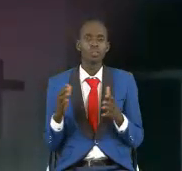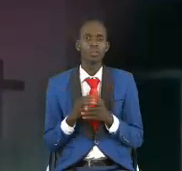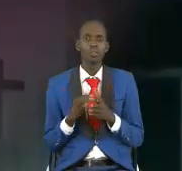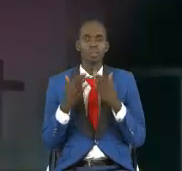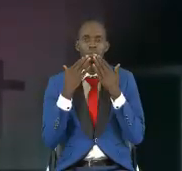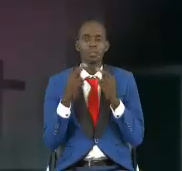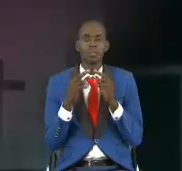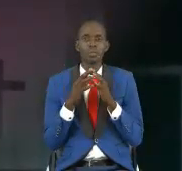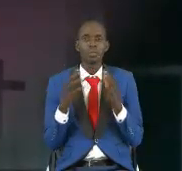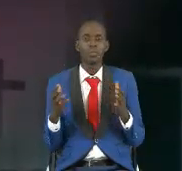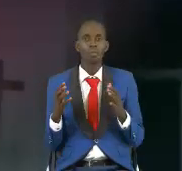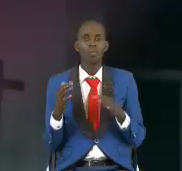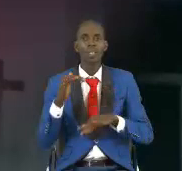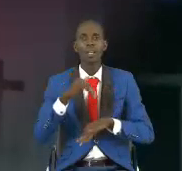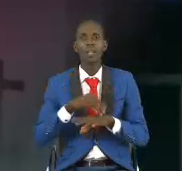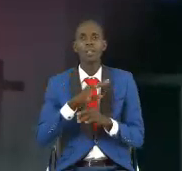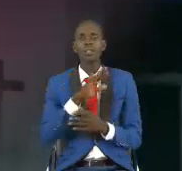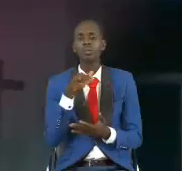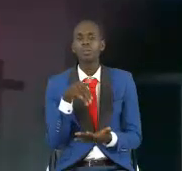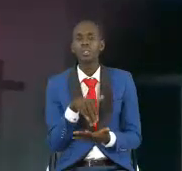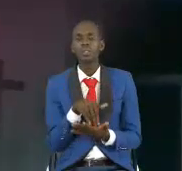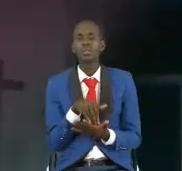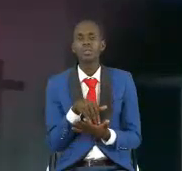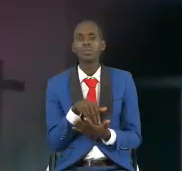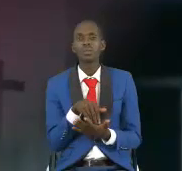much. At the middle of